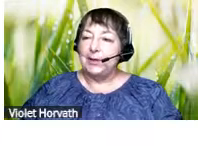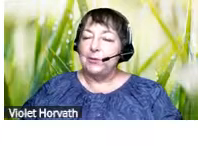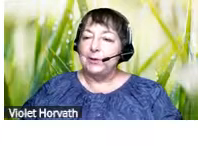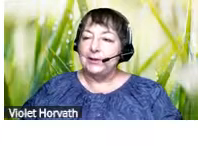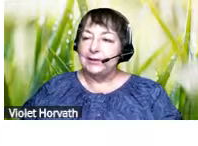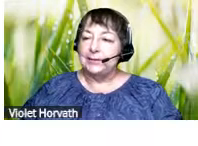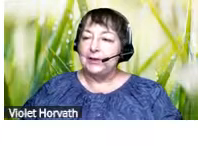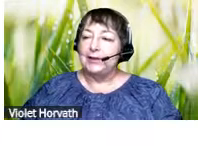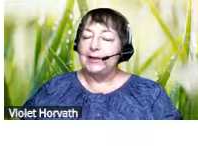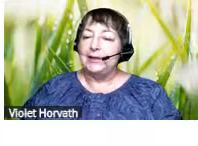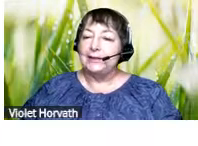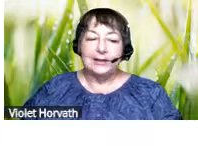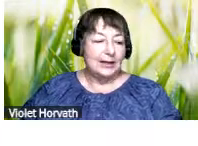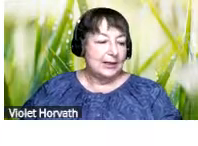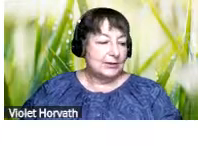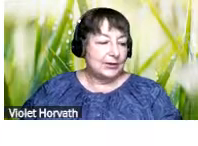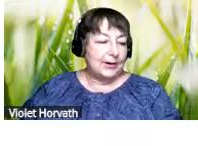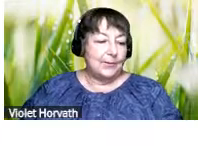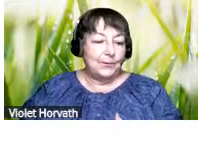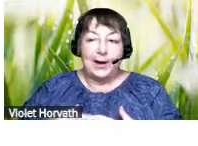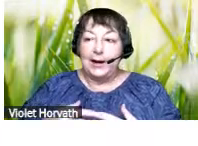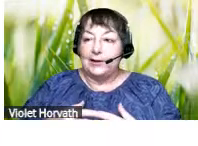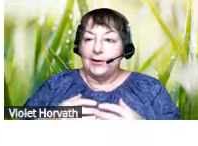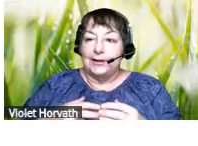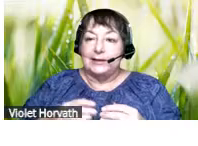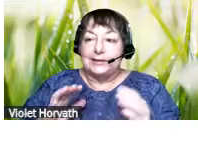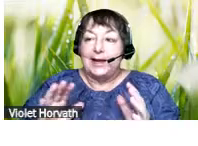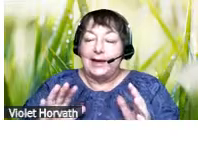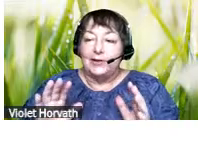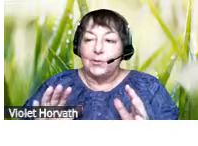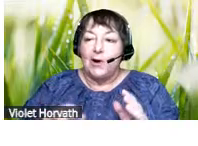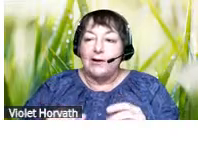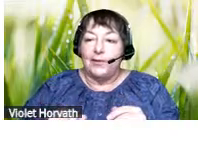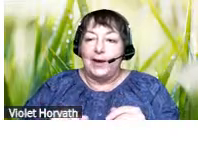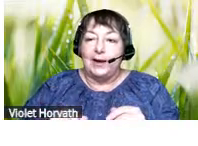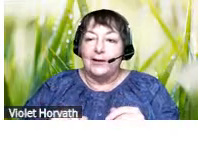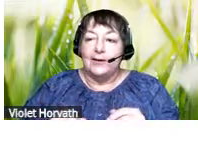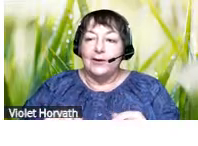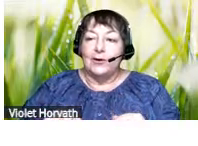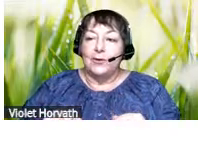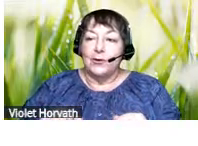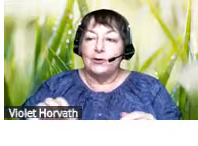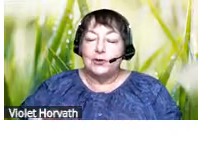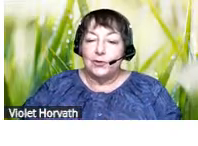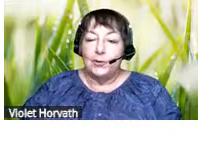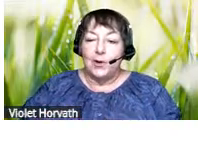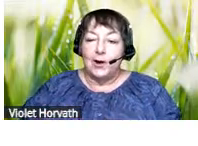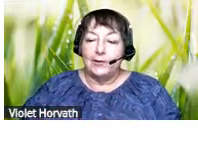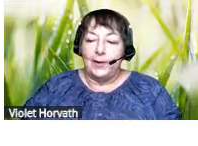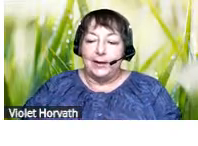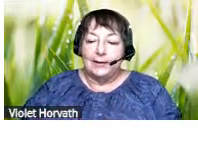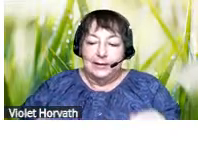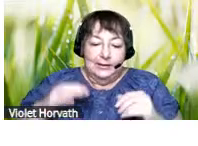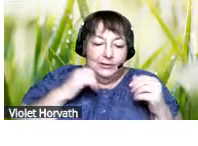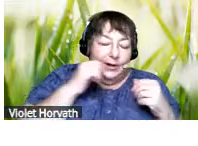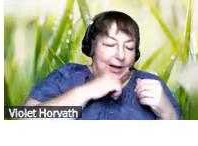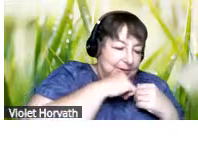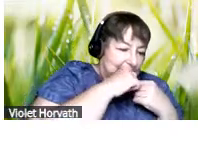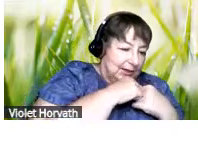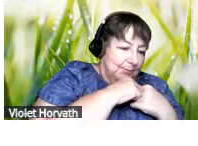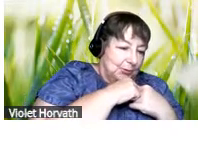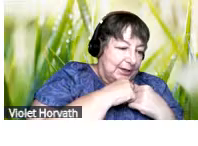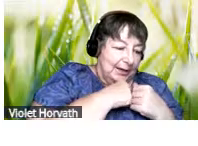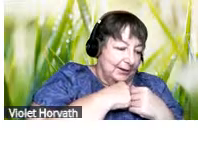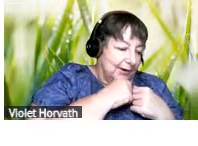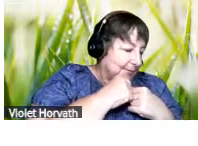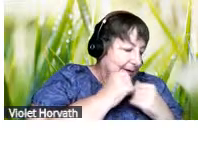with people with disabilities. So they're afraid they're going to say the wrong thing or do the wrong thing. So I'm just